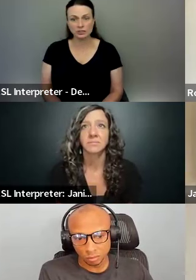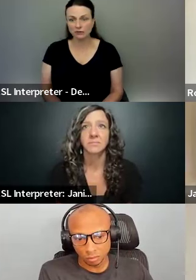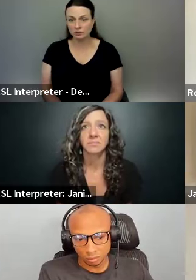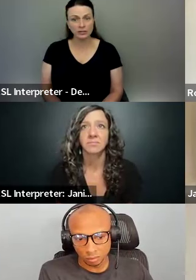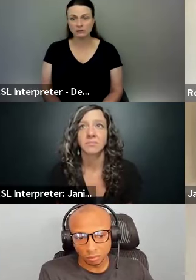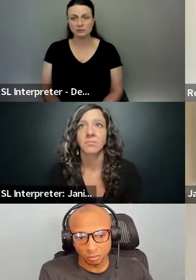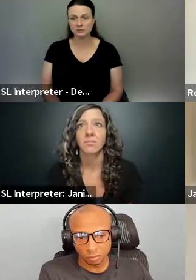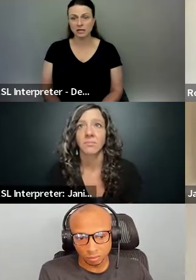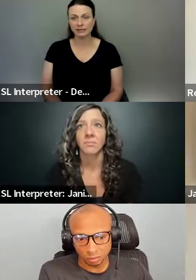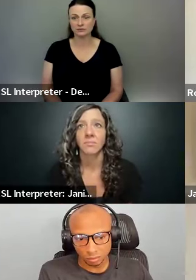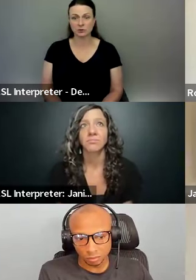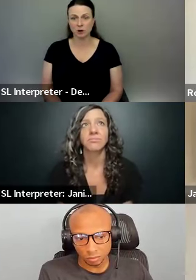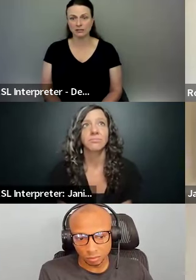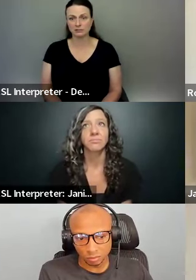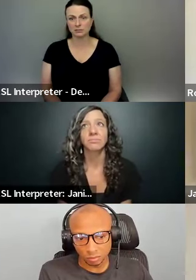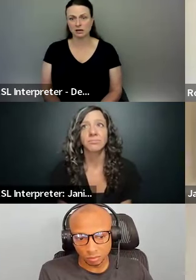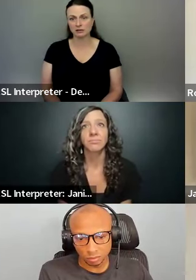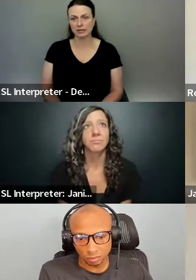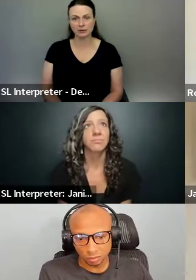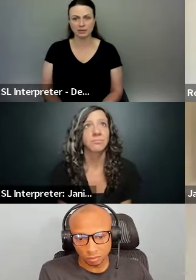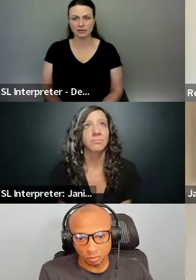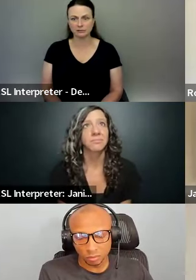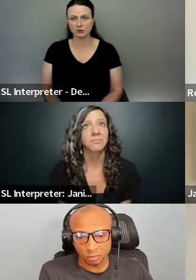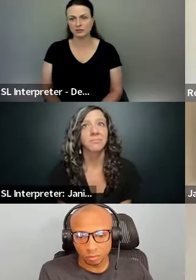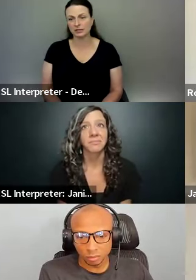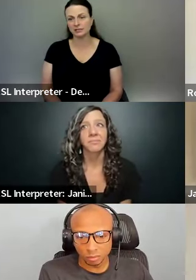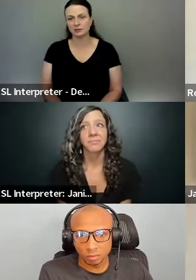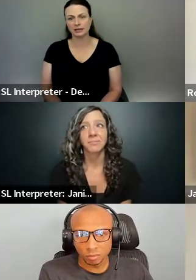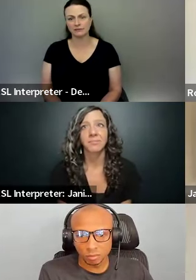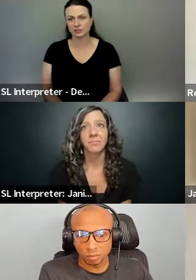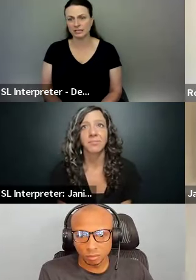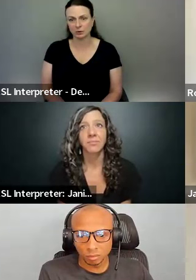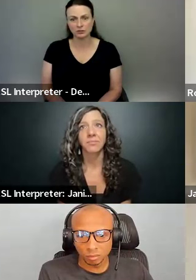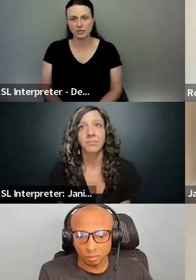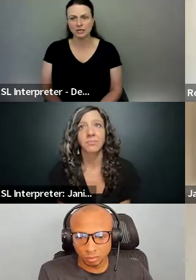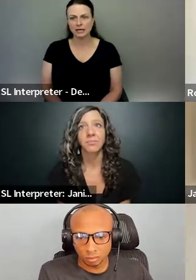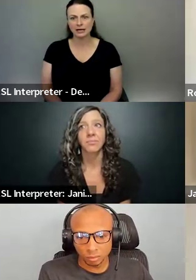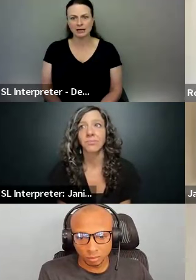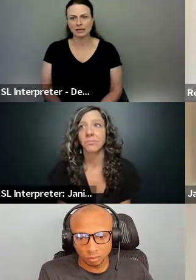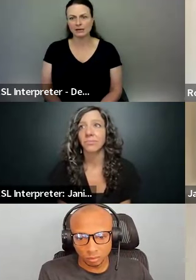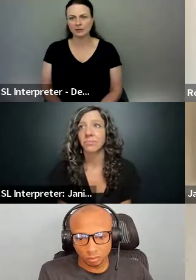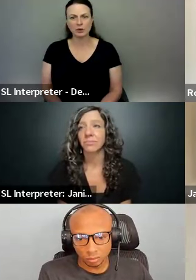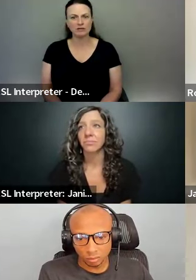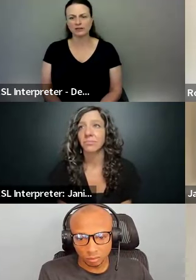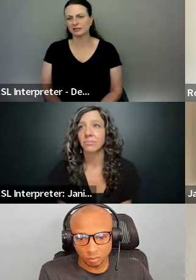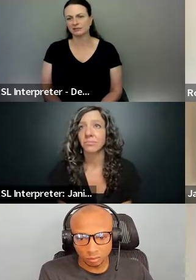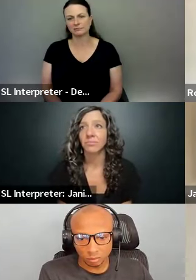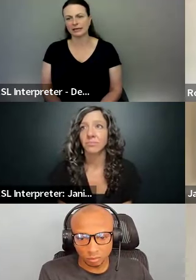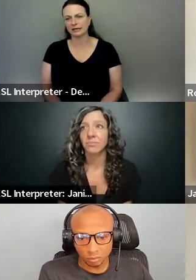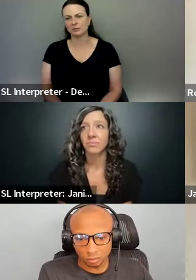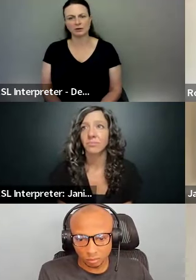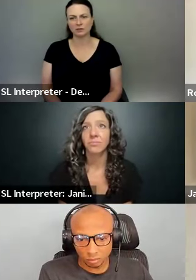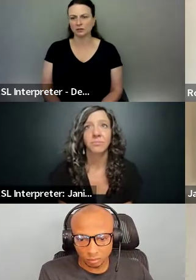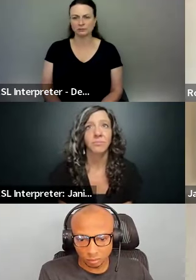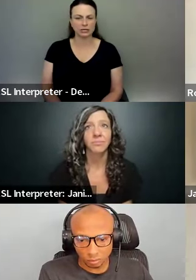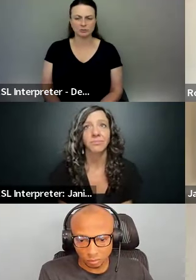video yourself doing some signs if you want, explaining what the signs look like for the tech world. And then we can fix it,